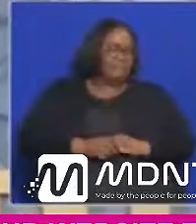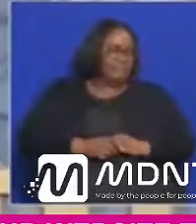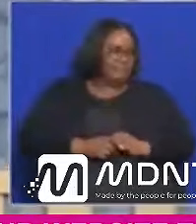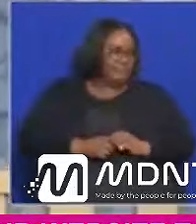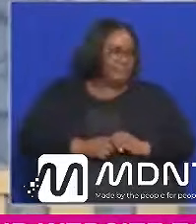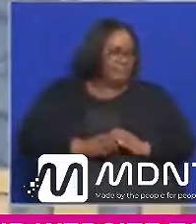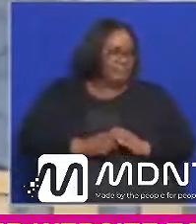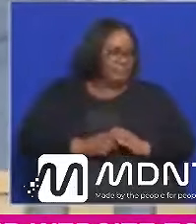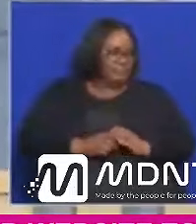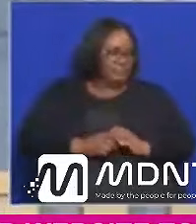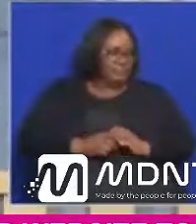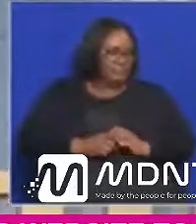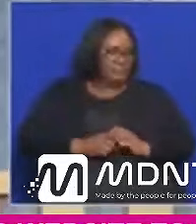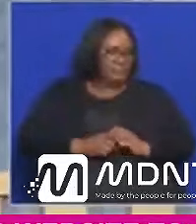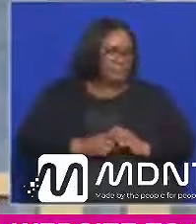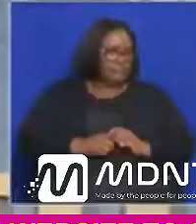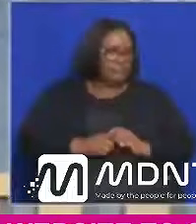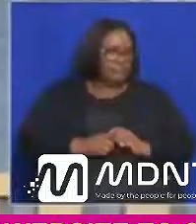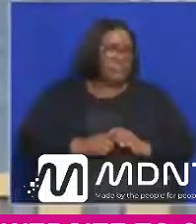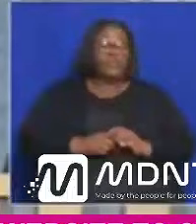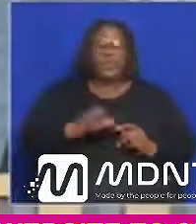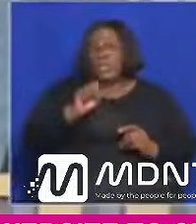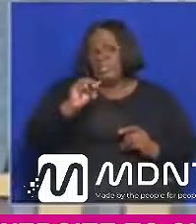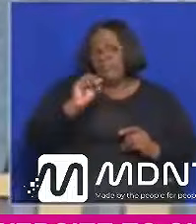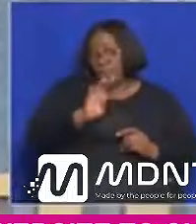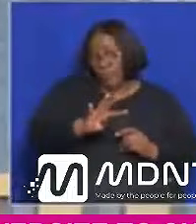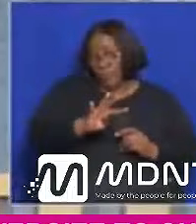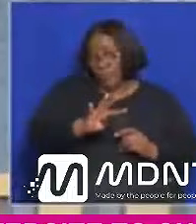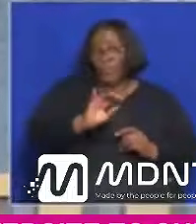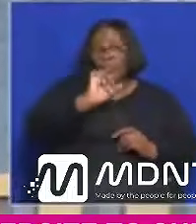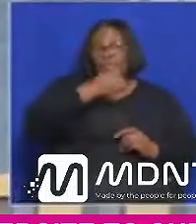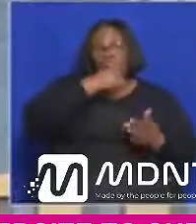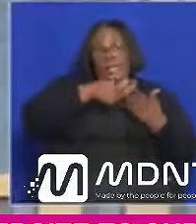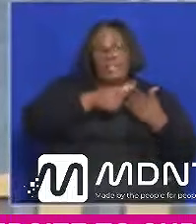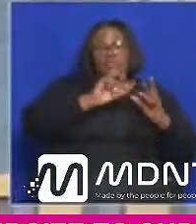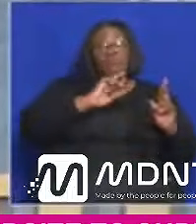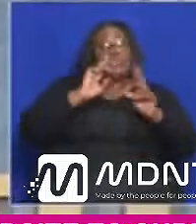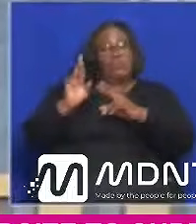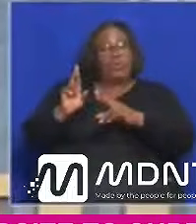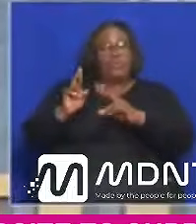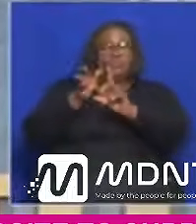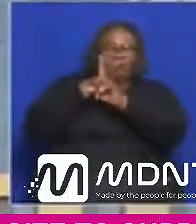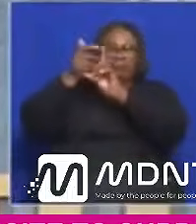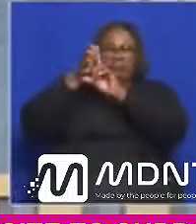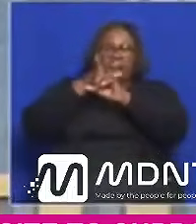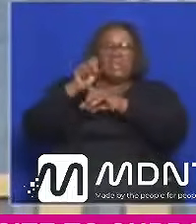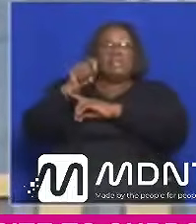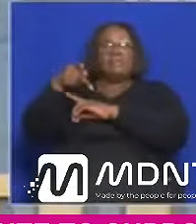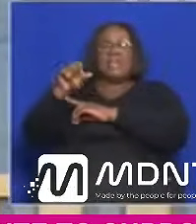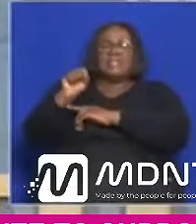we were dealing with SM4, which is your letter of response, to persuade SAPS not to terminate the contract.